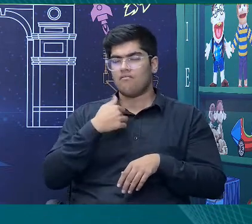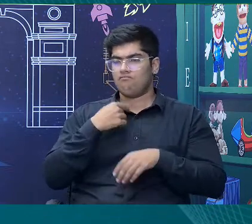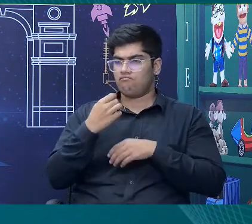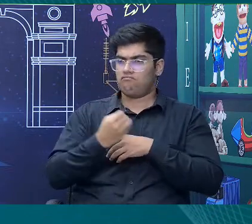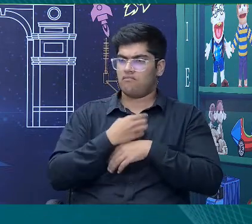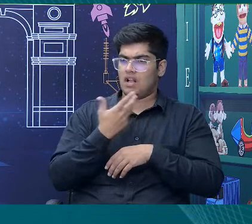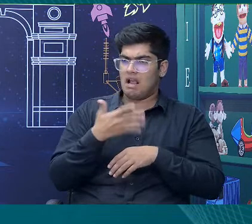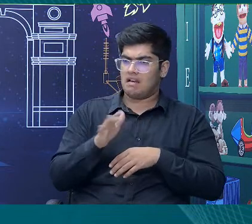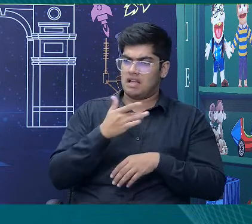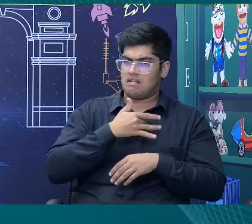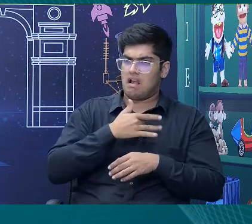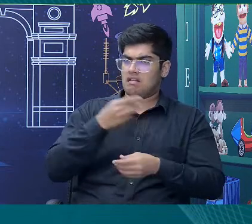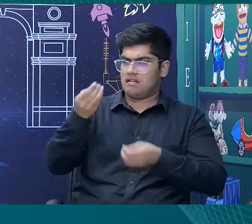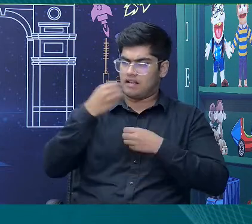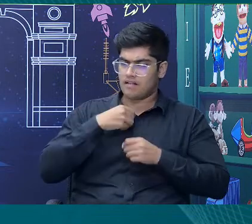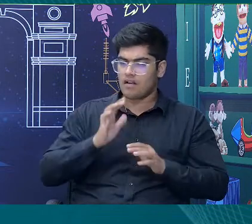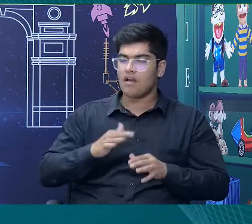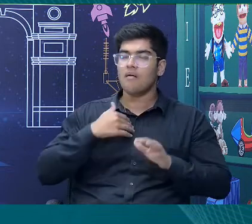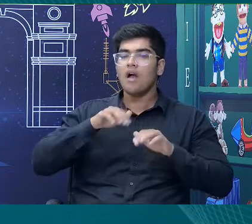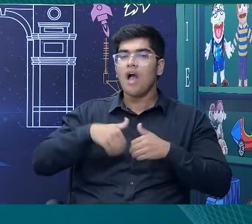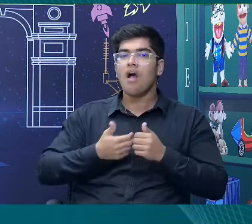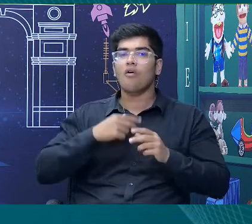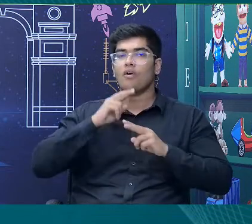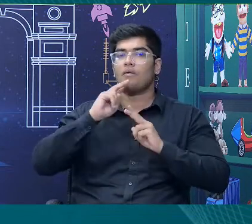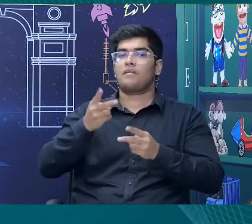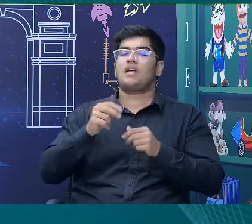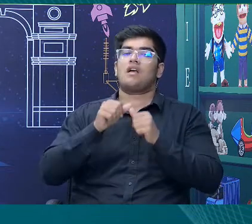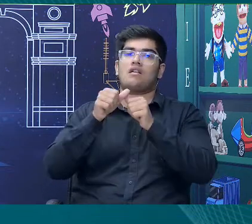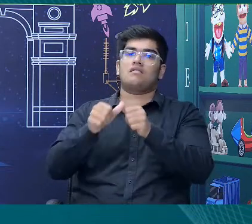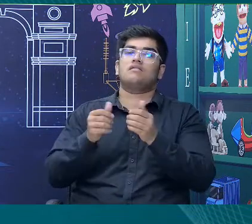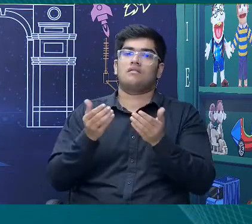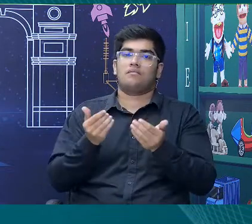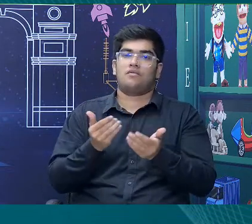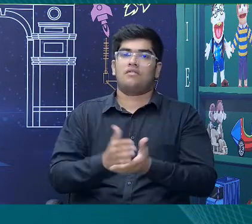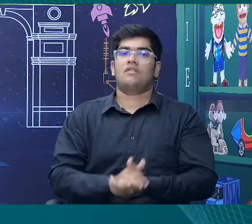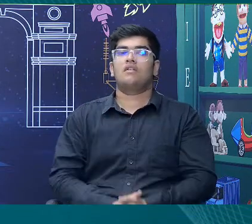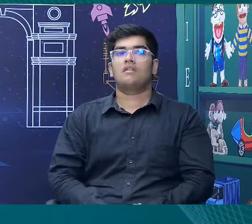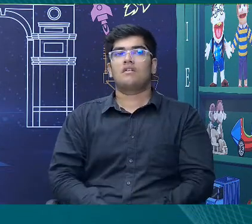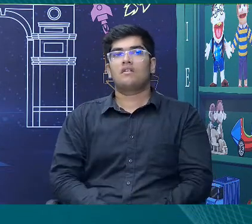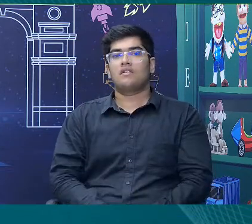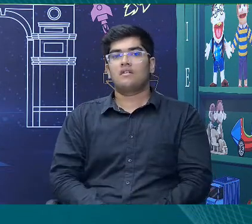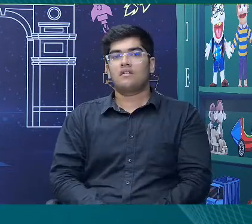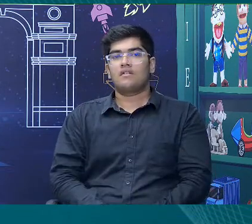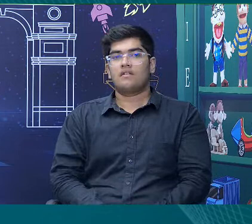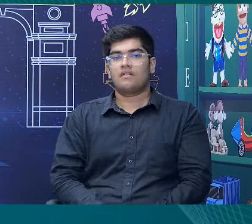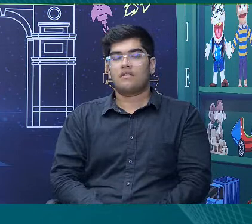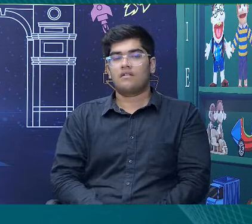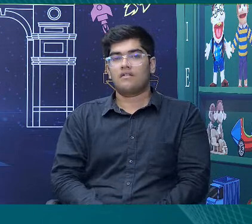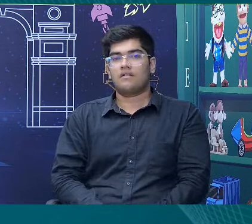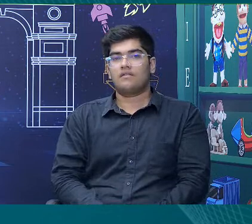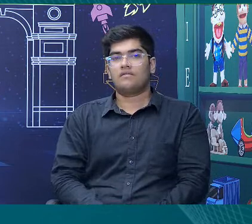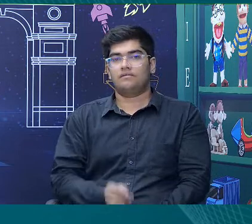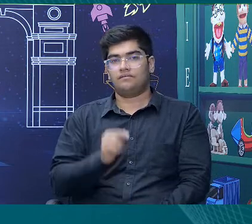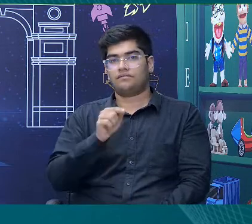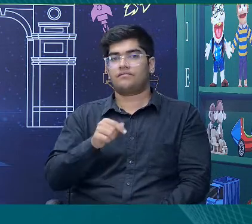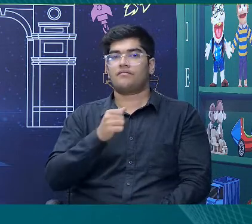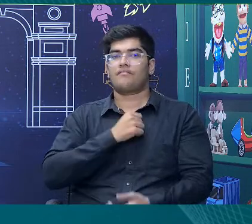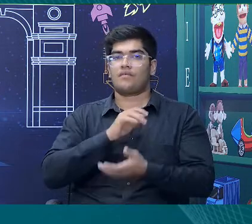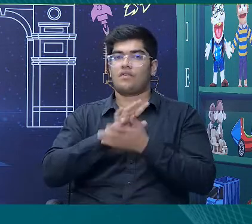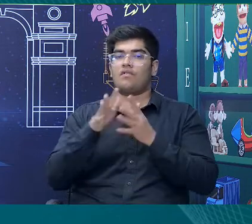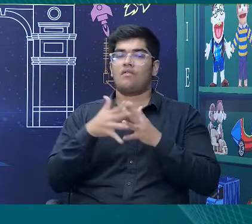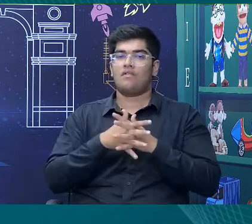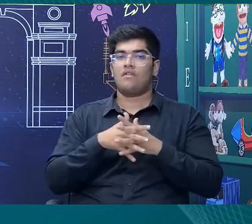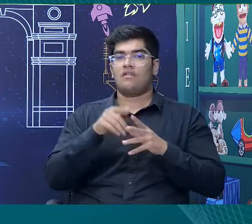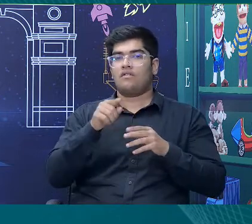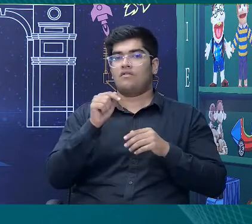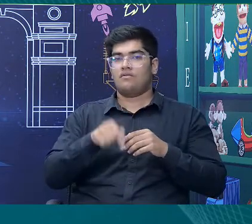yourself, it just becomes a little easier to answer. Yes. So this is our homework for today. This is